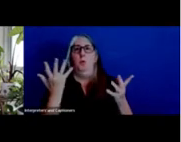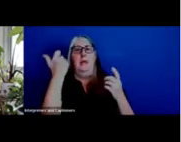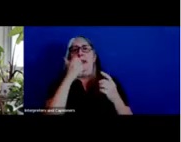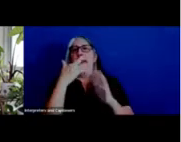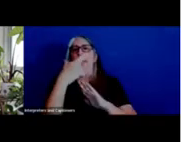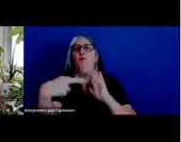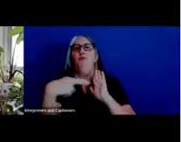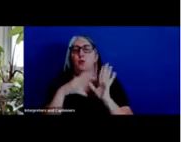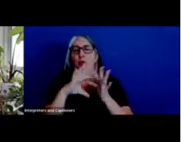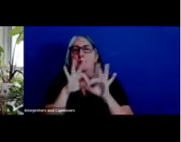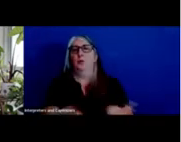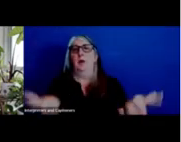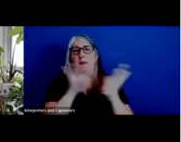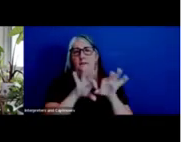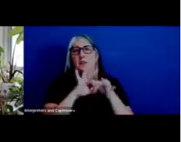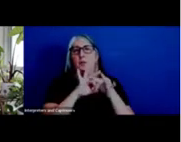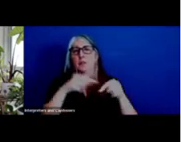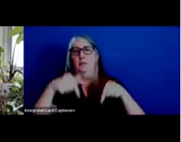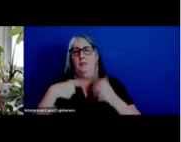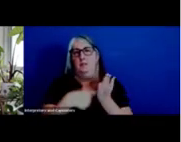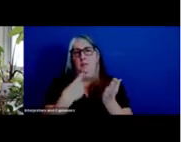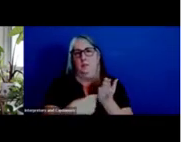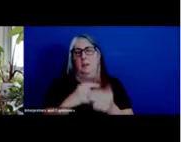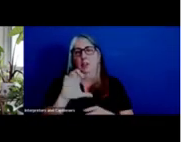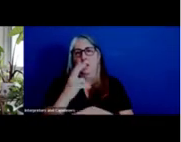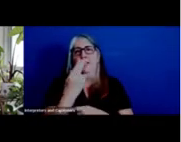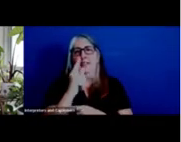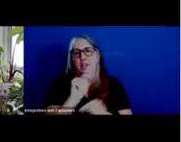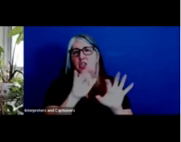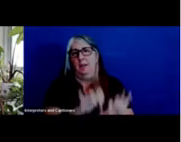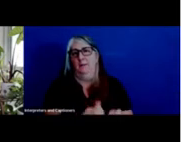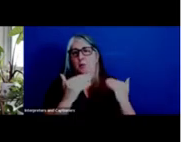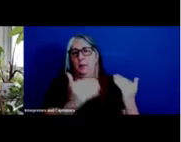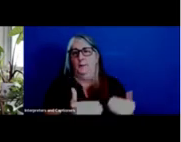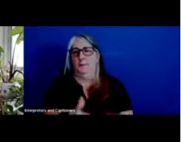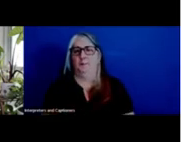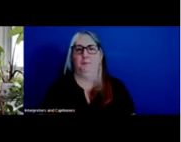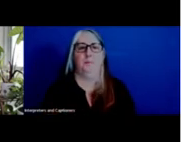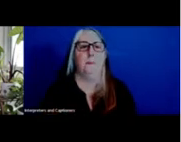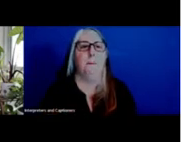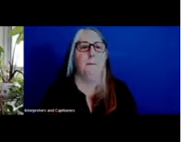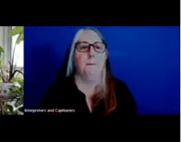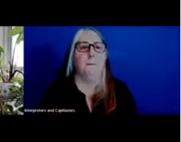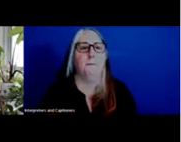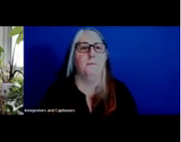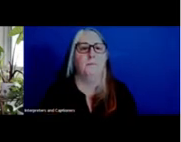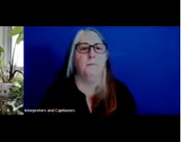that's relevant to this discussion in chat. And I will describe quickly the options.